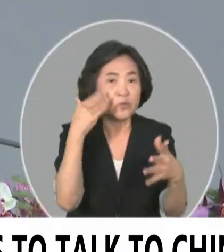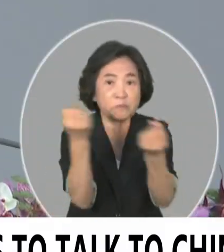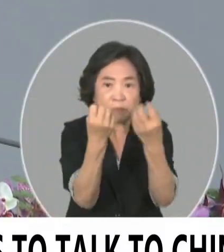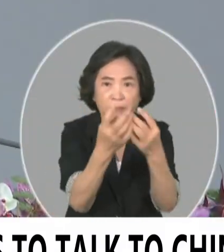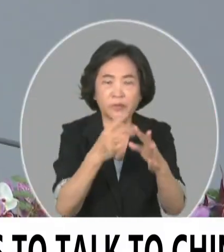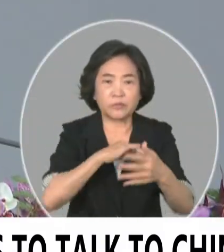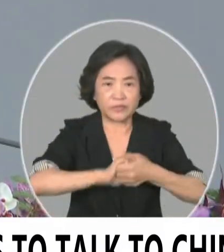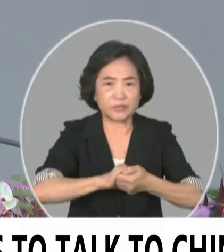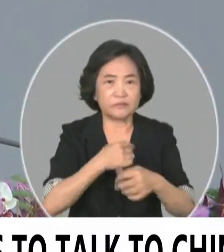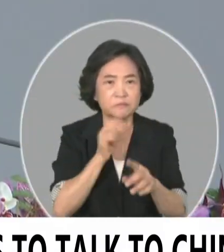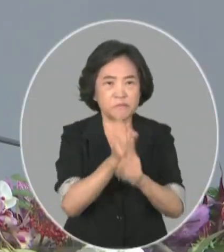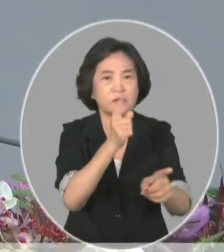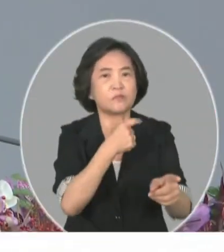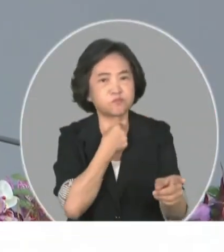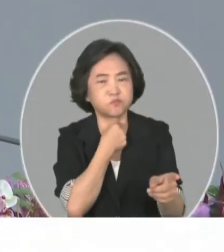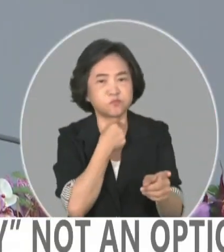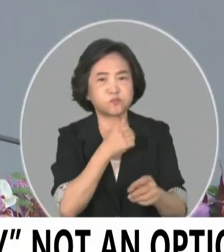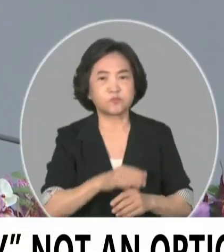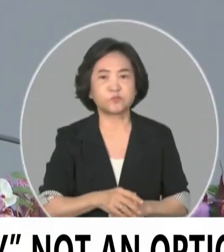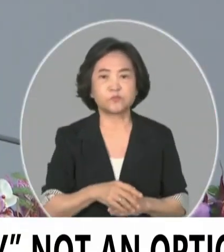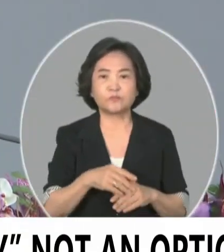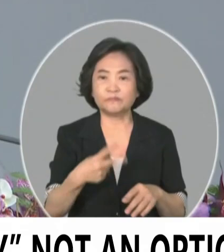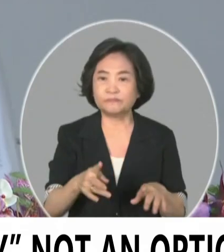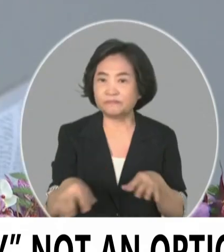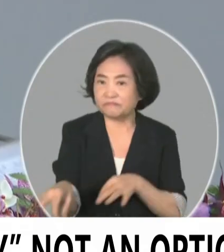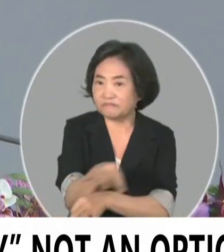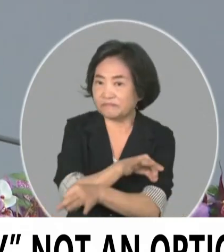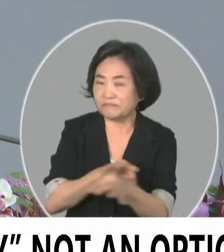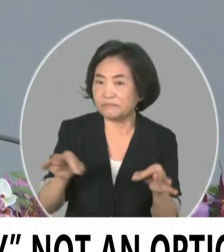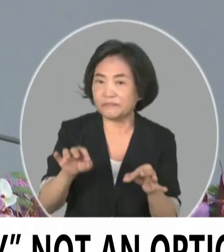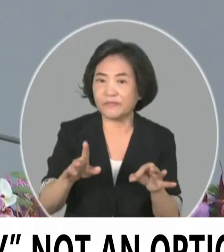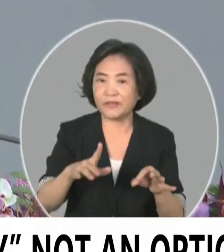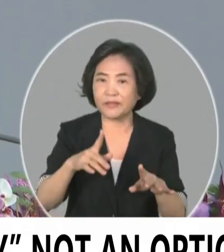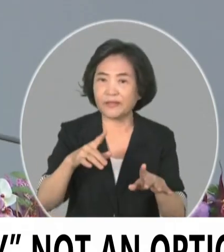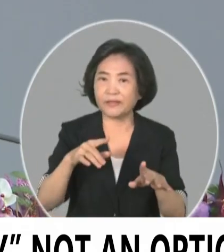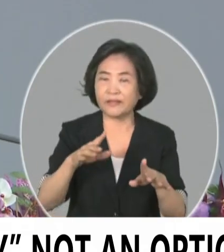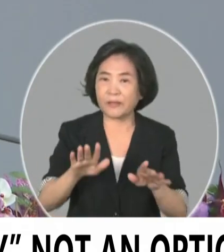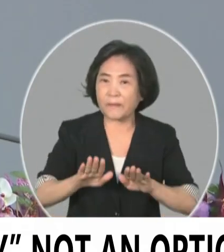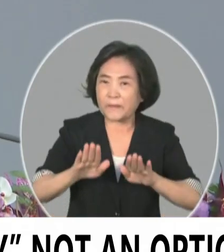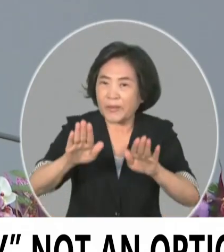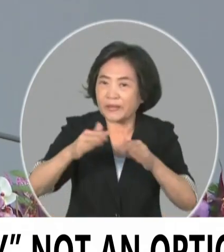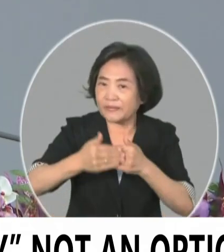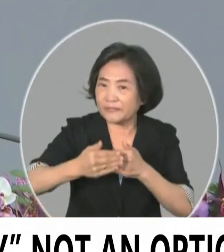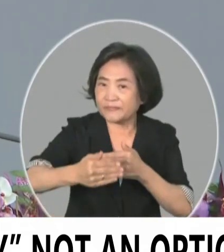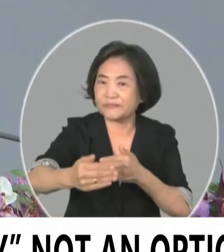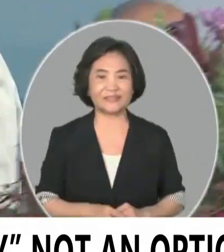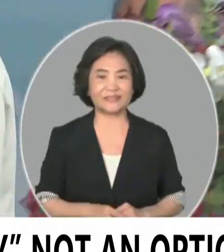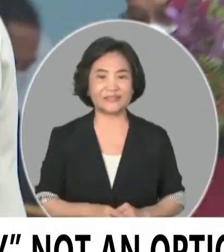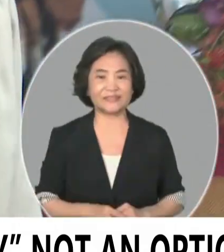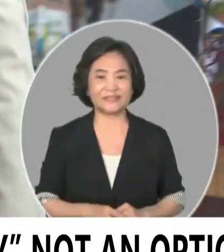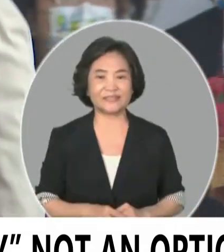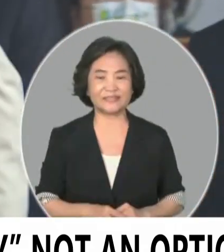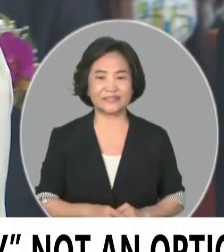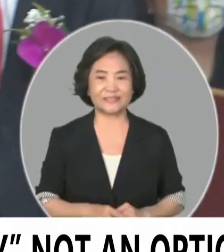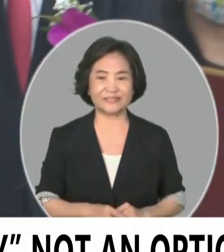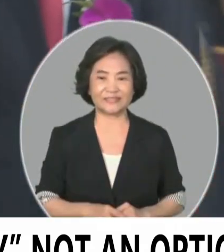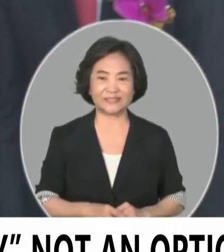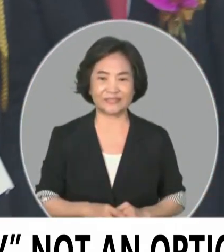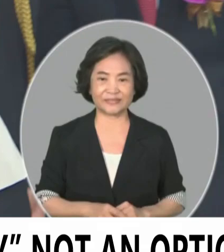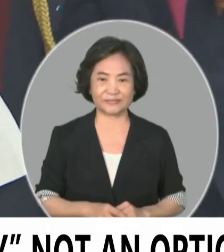out her vision to build a resilient nation, starting with the economy and industry, social safety